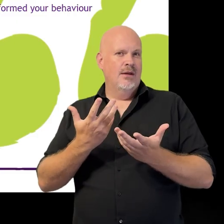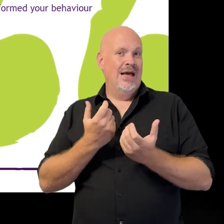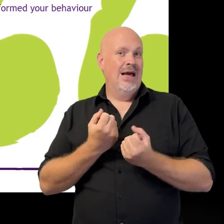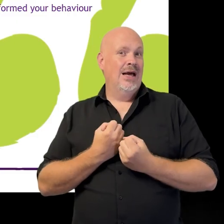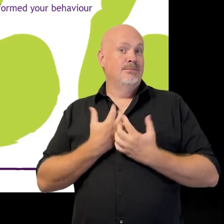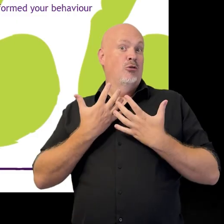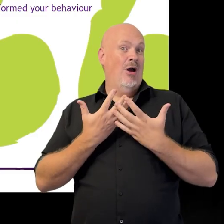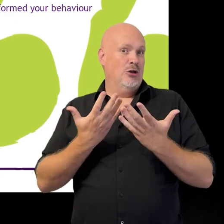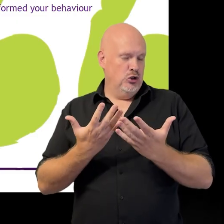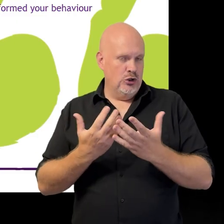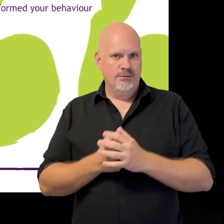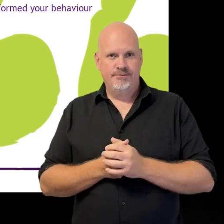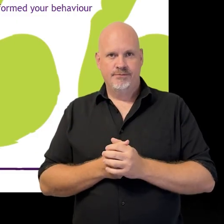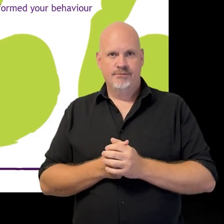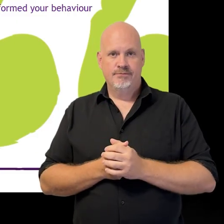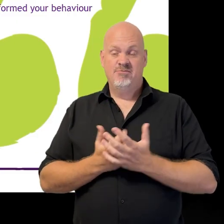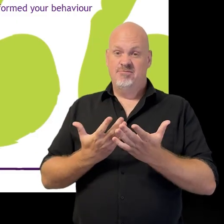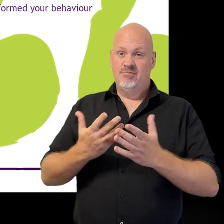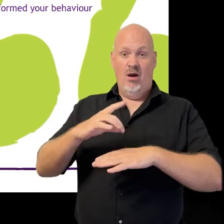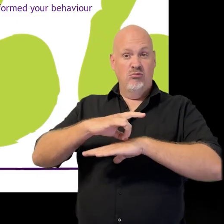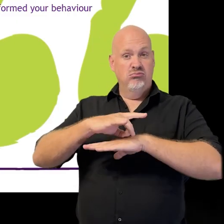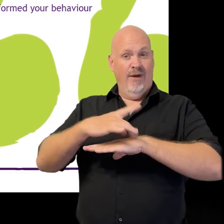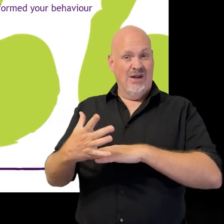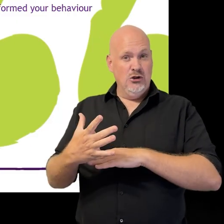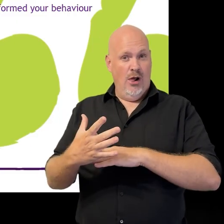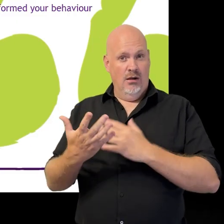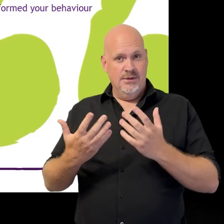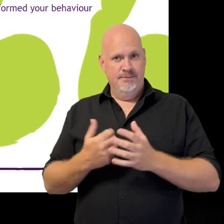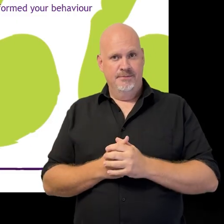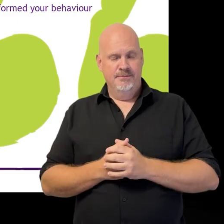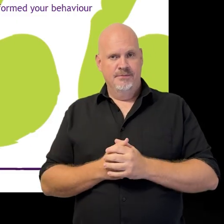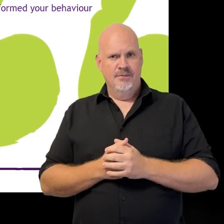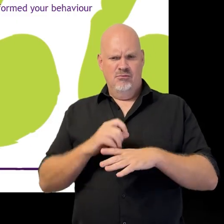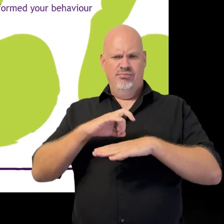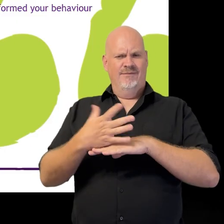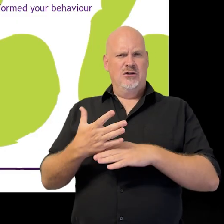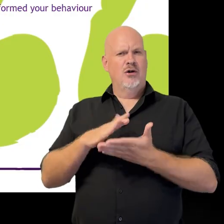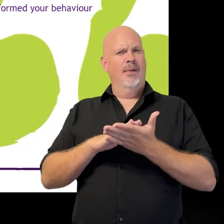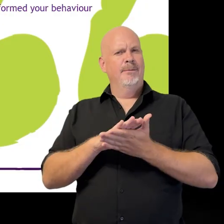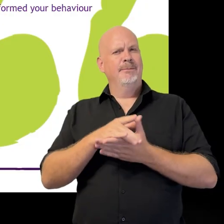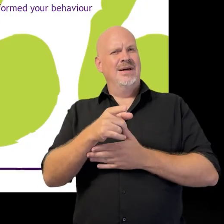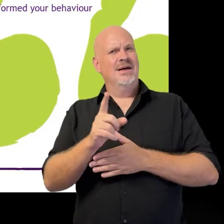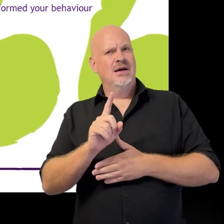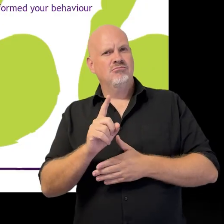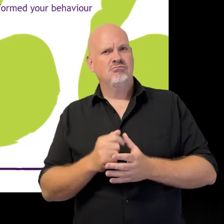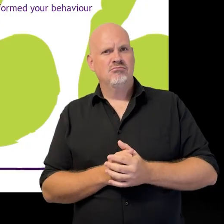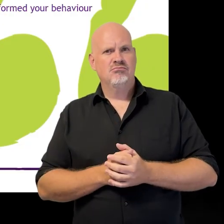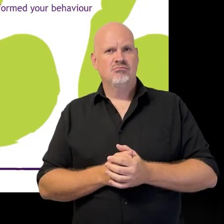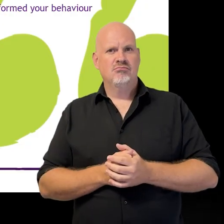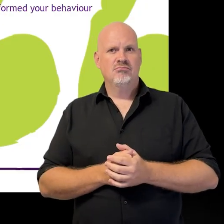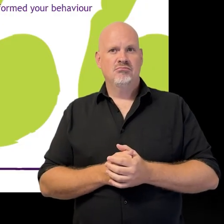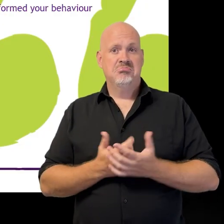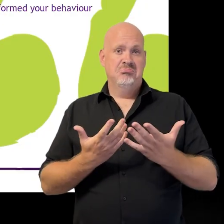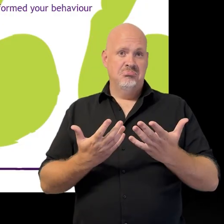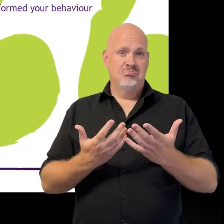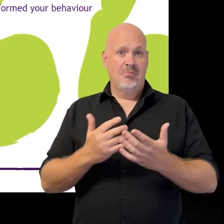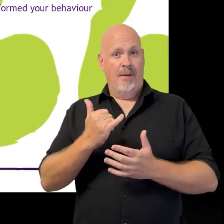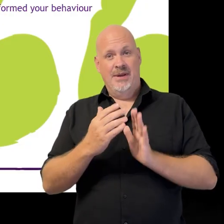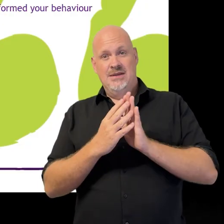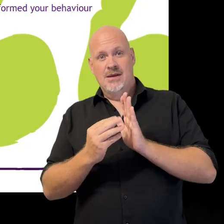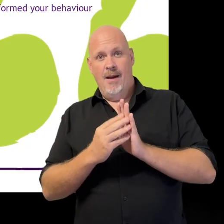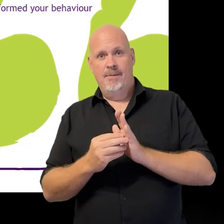there. You need to put specifics in. What was, if it's anything like that, what was happening, what were you doing, what were